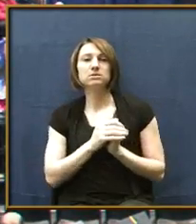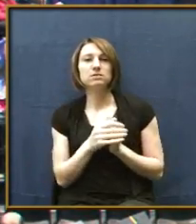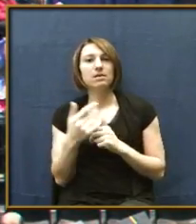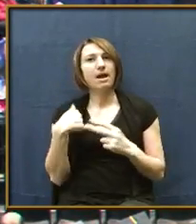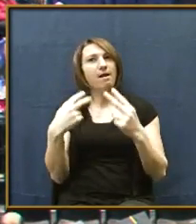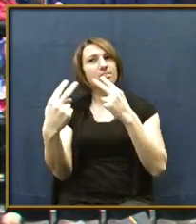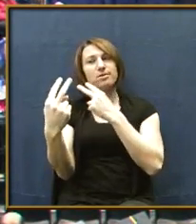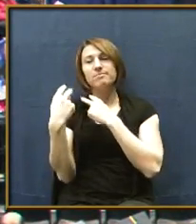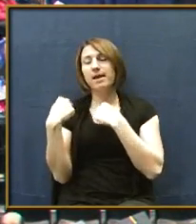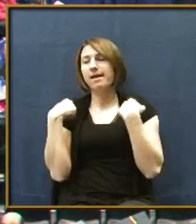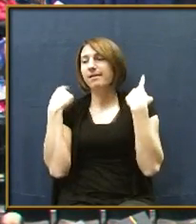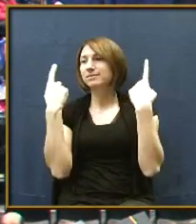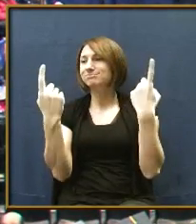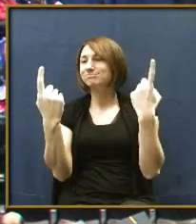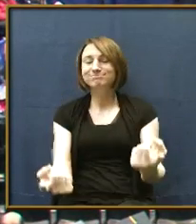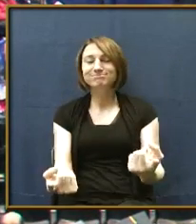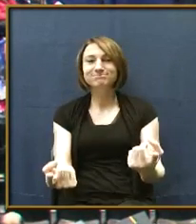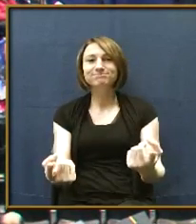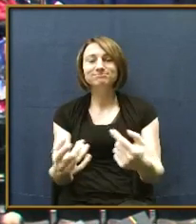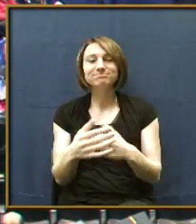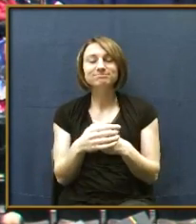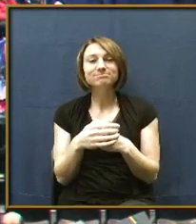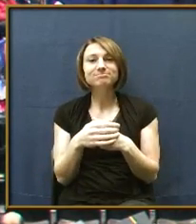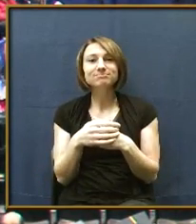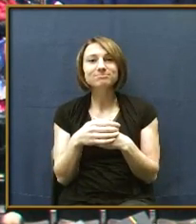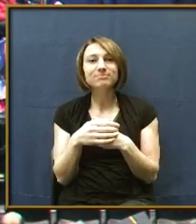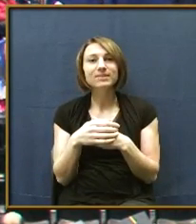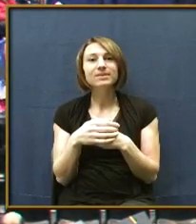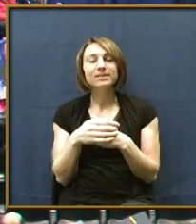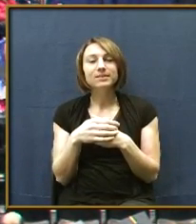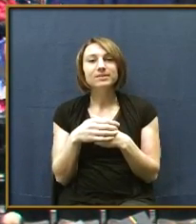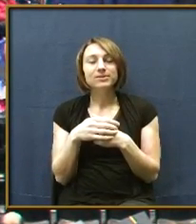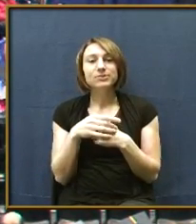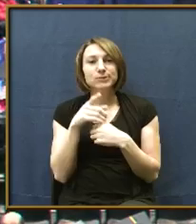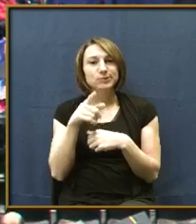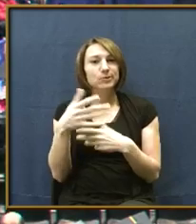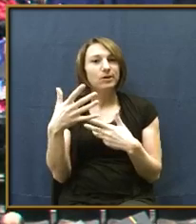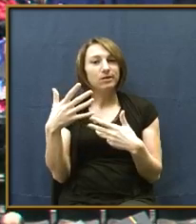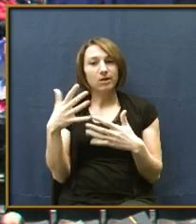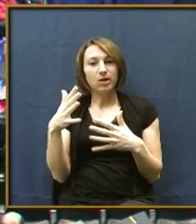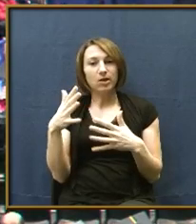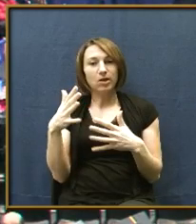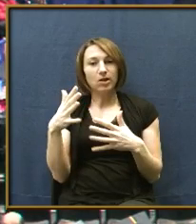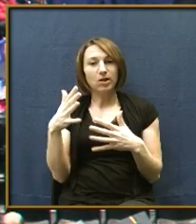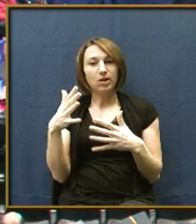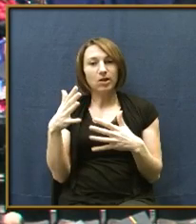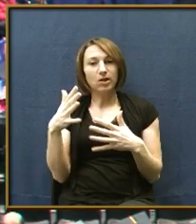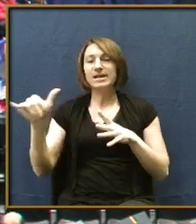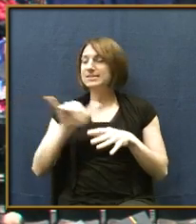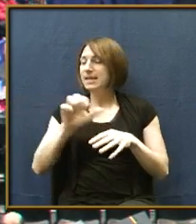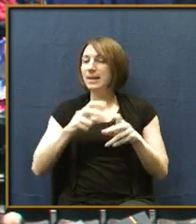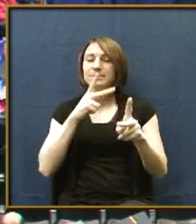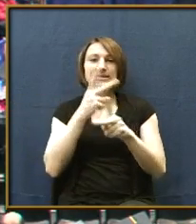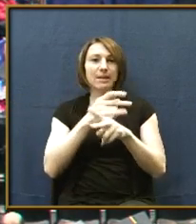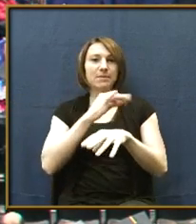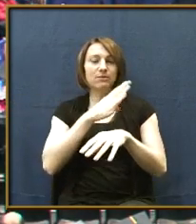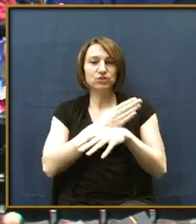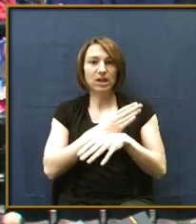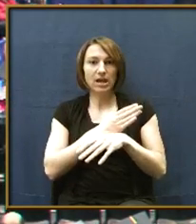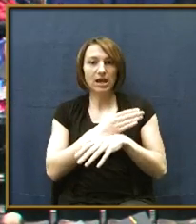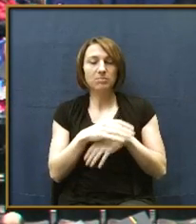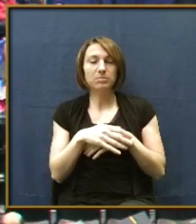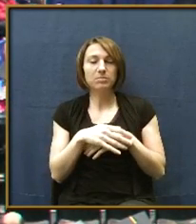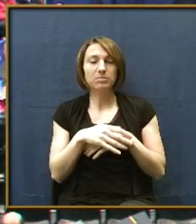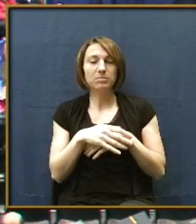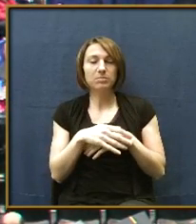years in college, I'm sure you probably held all these positions. And I'm willing to positions you have learned